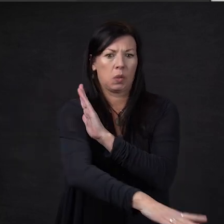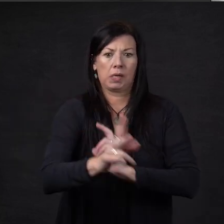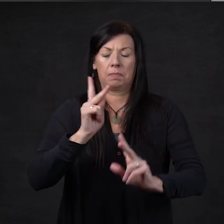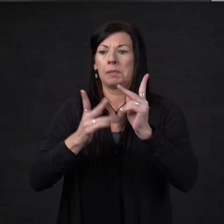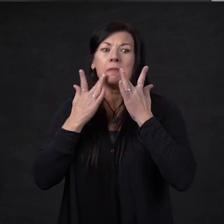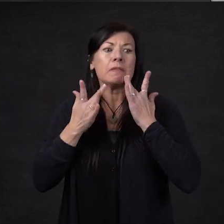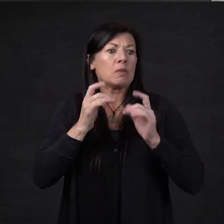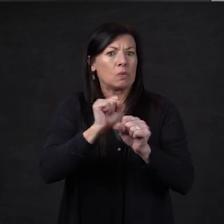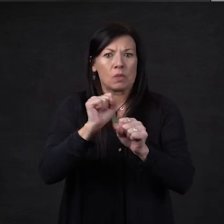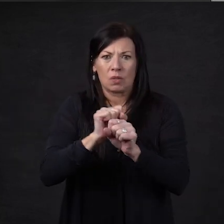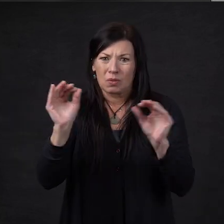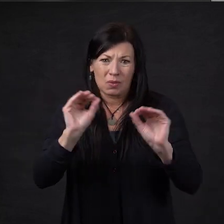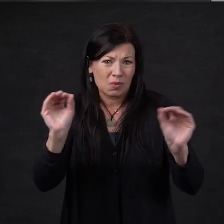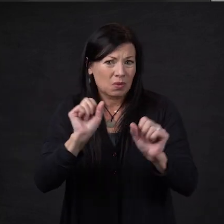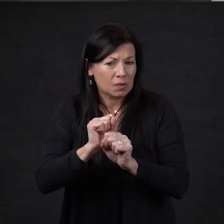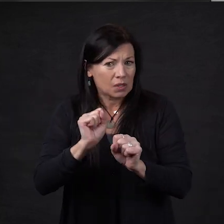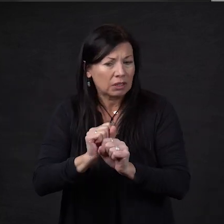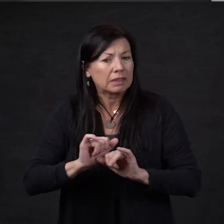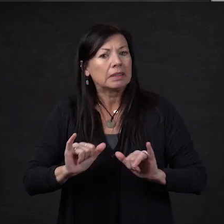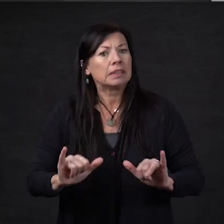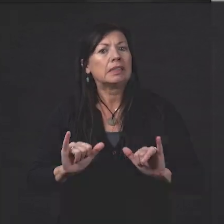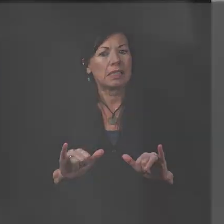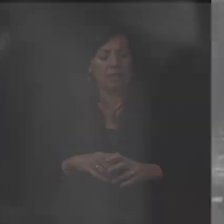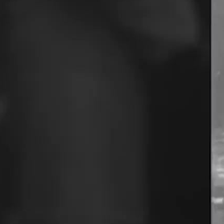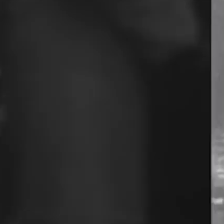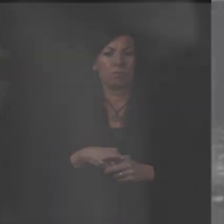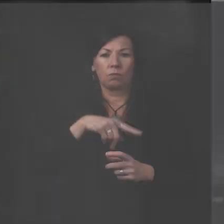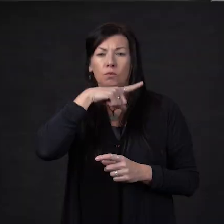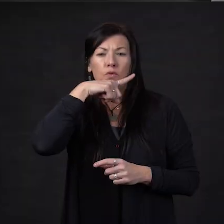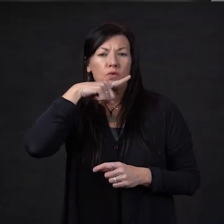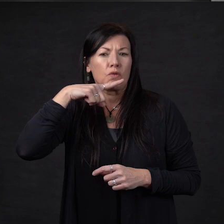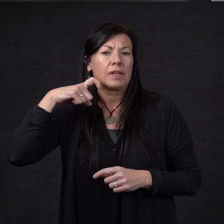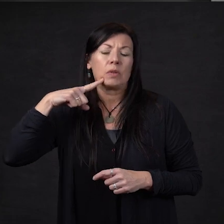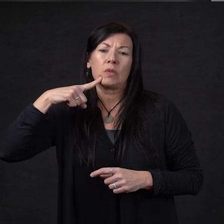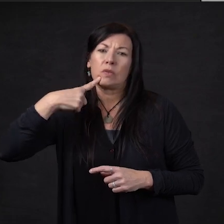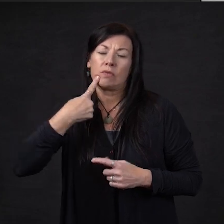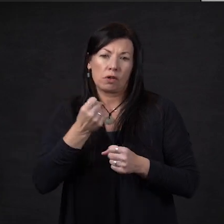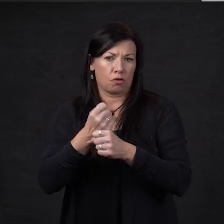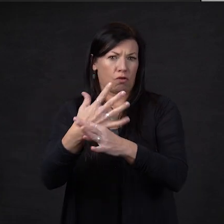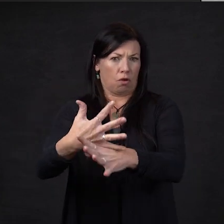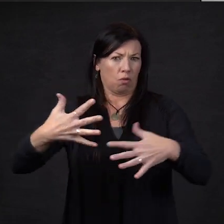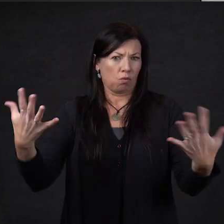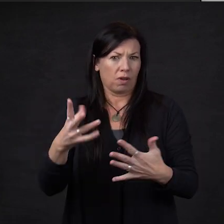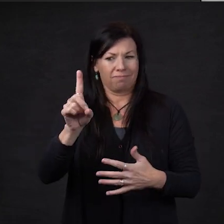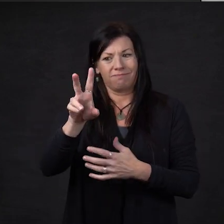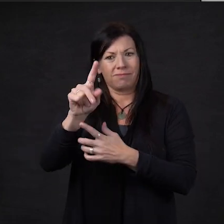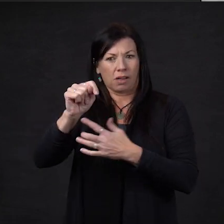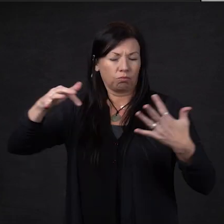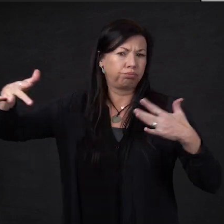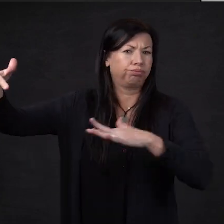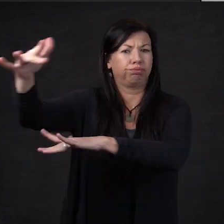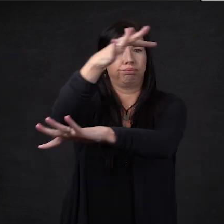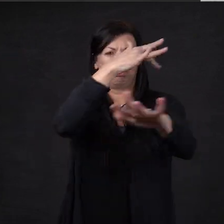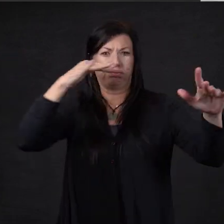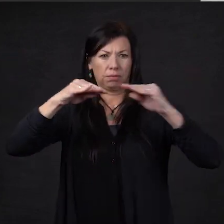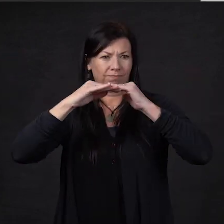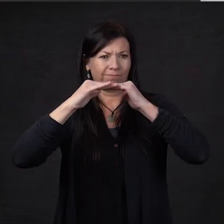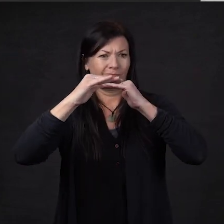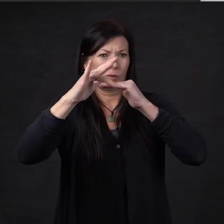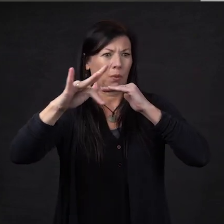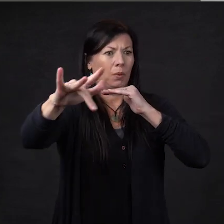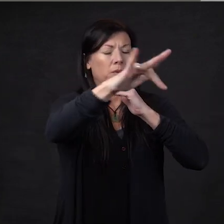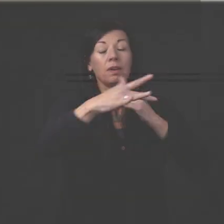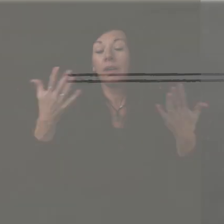People were out of work, A cloud of dust behind a house. and severe drought caused dust storms across the plains. A woman lifts a child